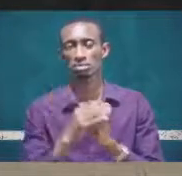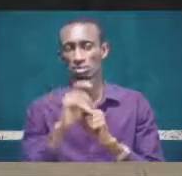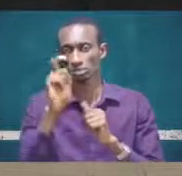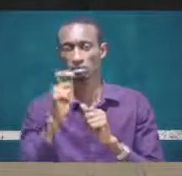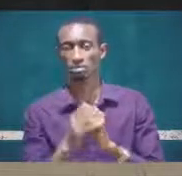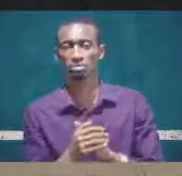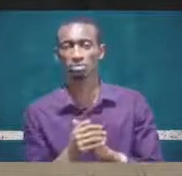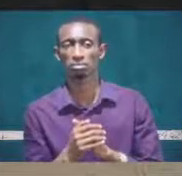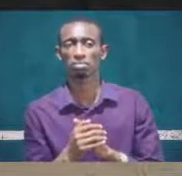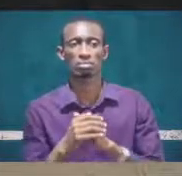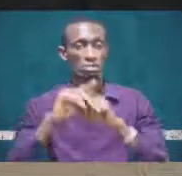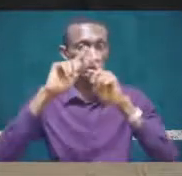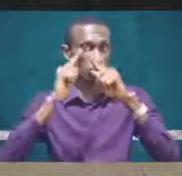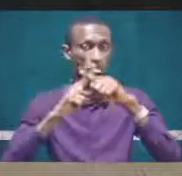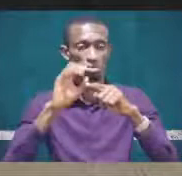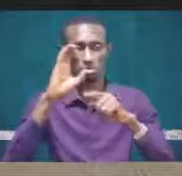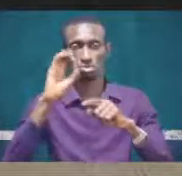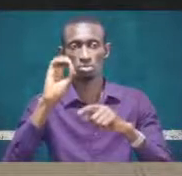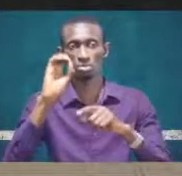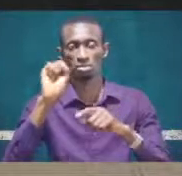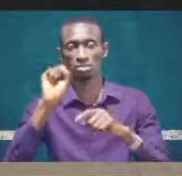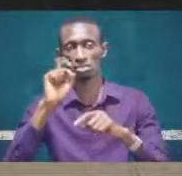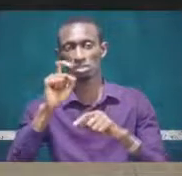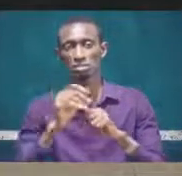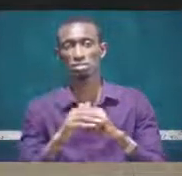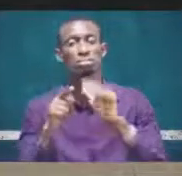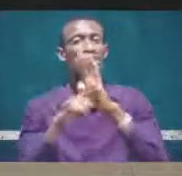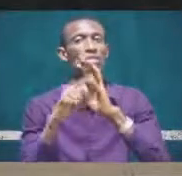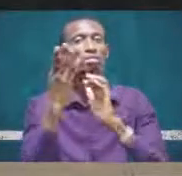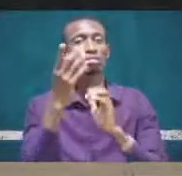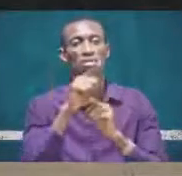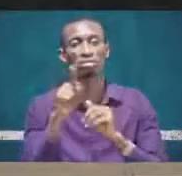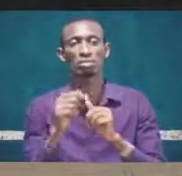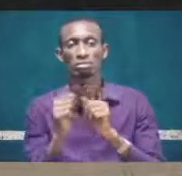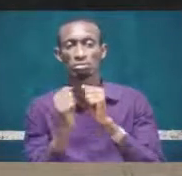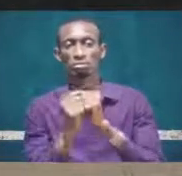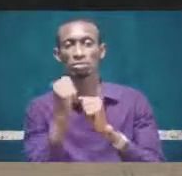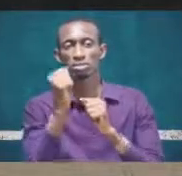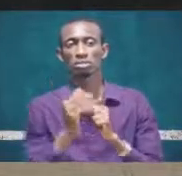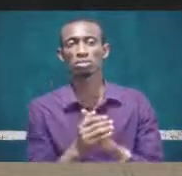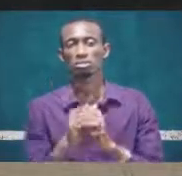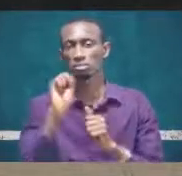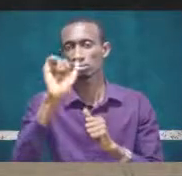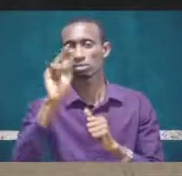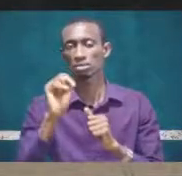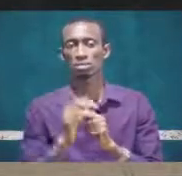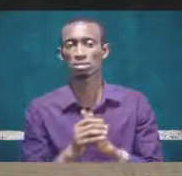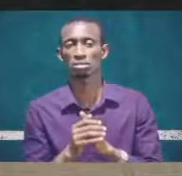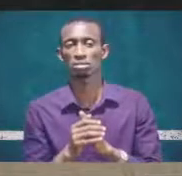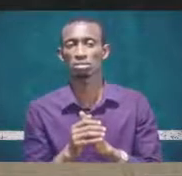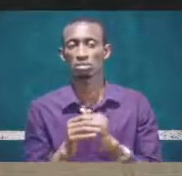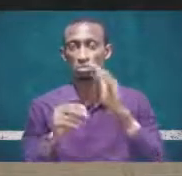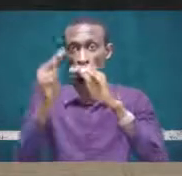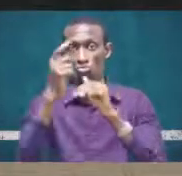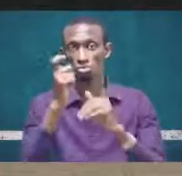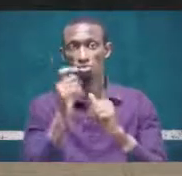4x times cosine x minus 4 divided by 15 sine squared